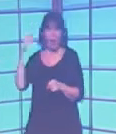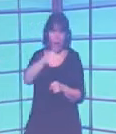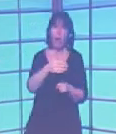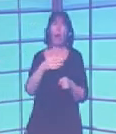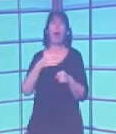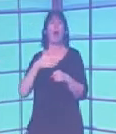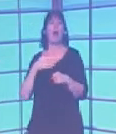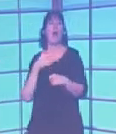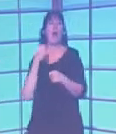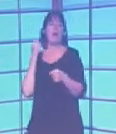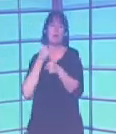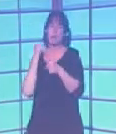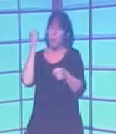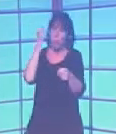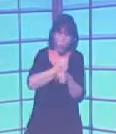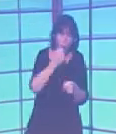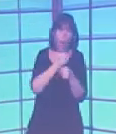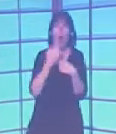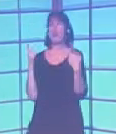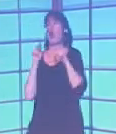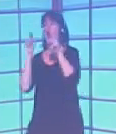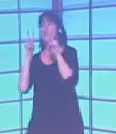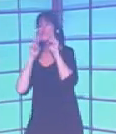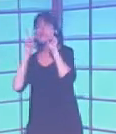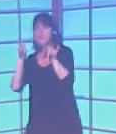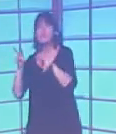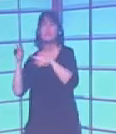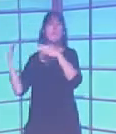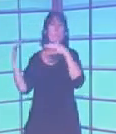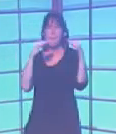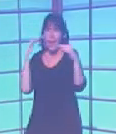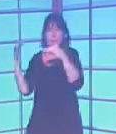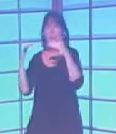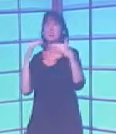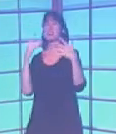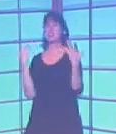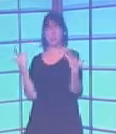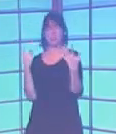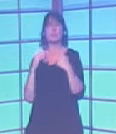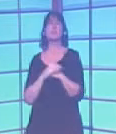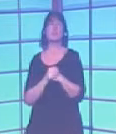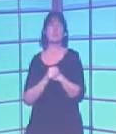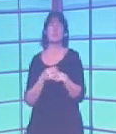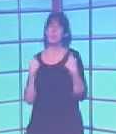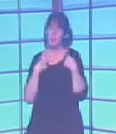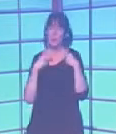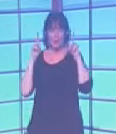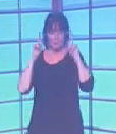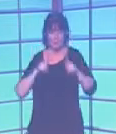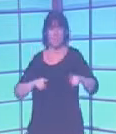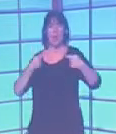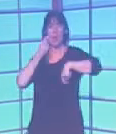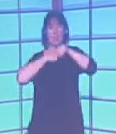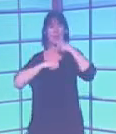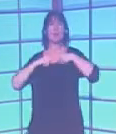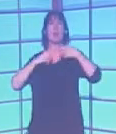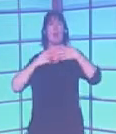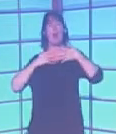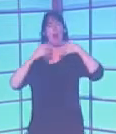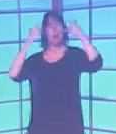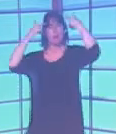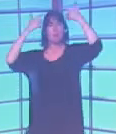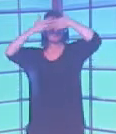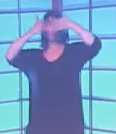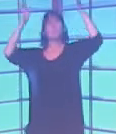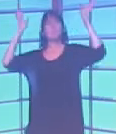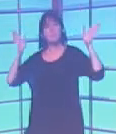as a disabled person as some of us already enjoy and treasure. So we have to be bigger, we have to be better if we're going to make